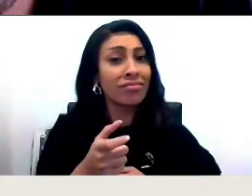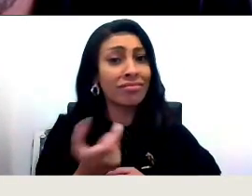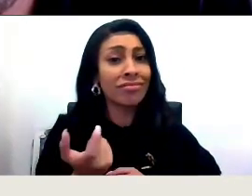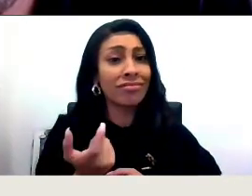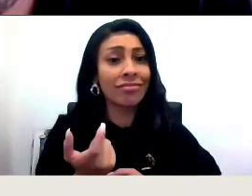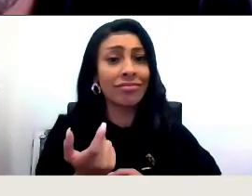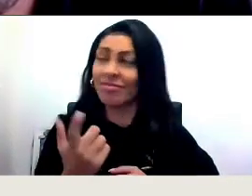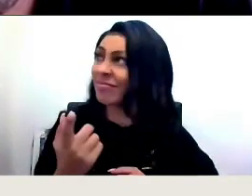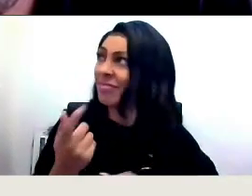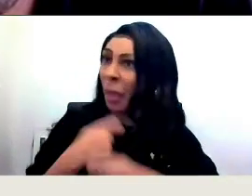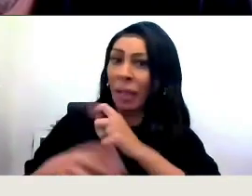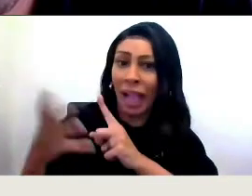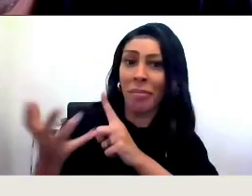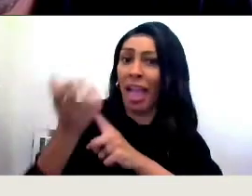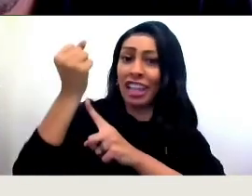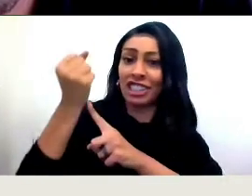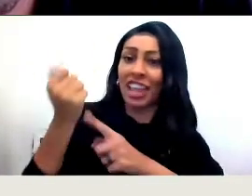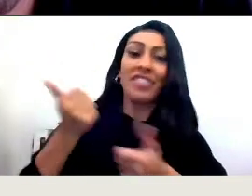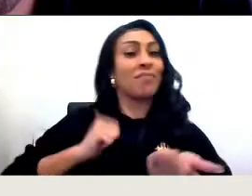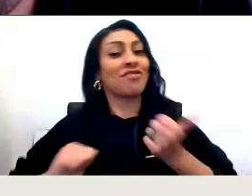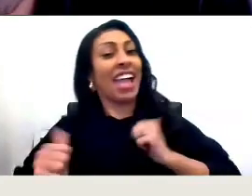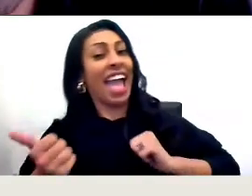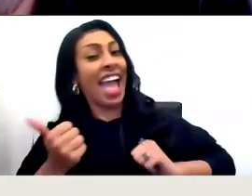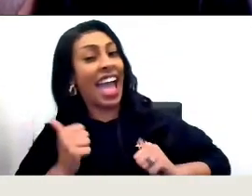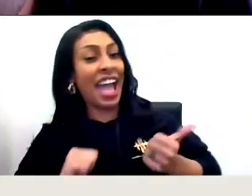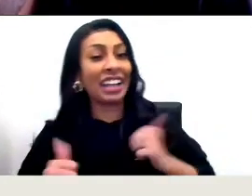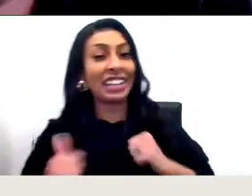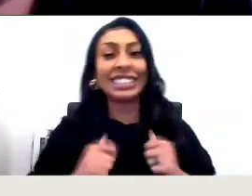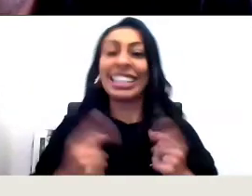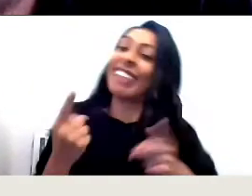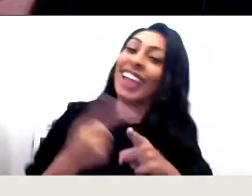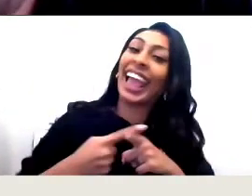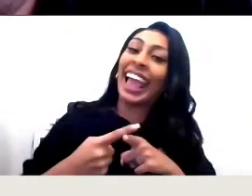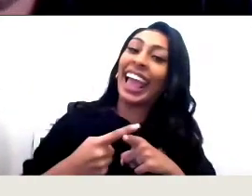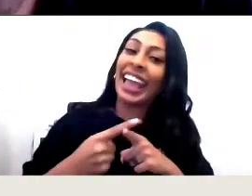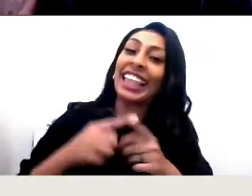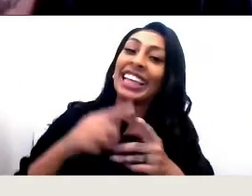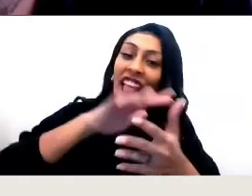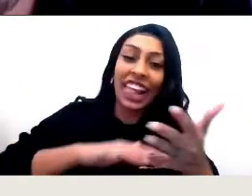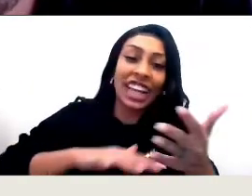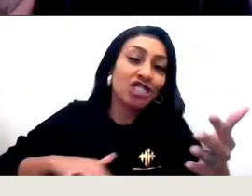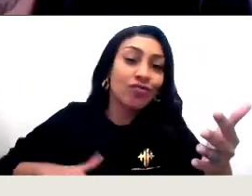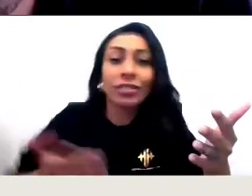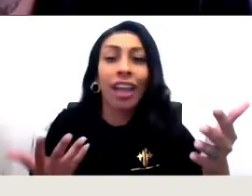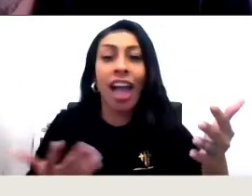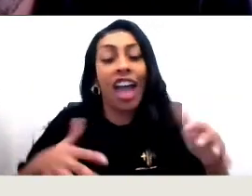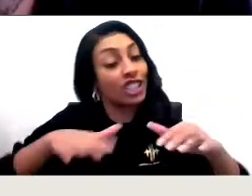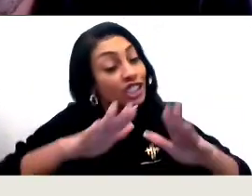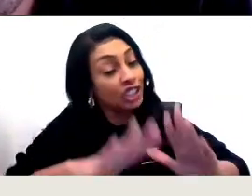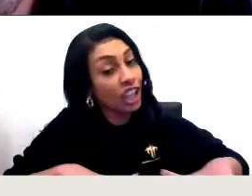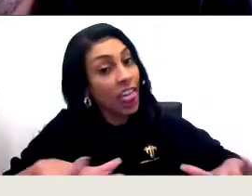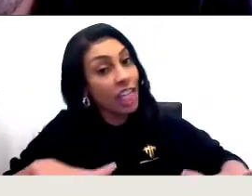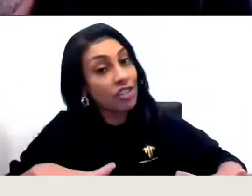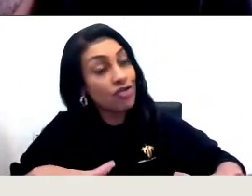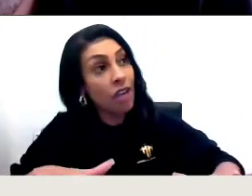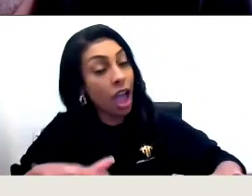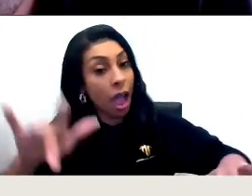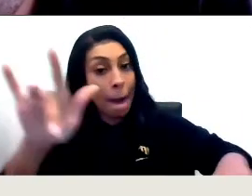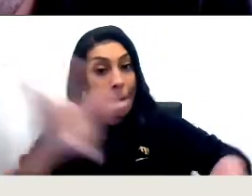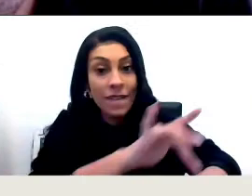sense of achievement, because it's kind of regarded as the sort of pinnacle of English literature. And these kids put on these plays and discover that it can be fun.